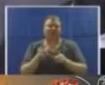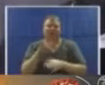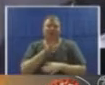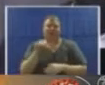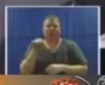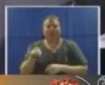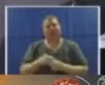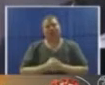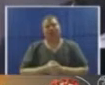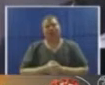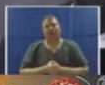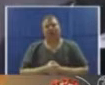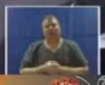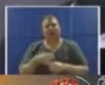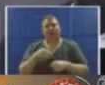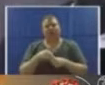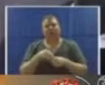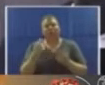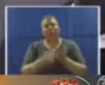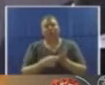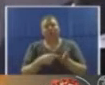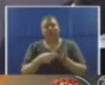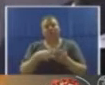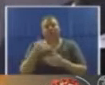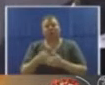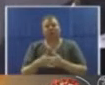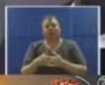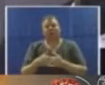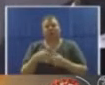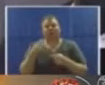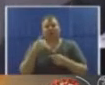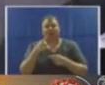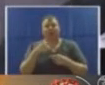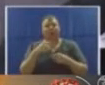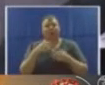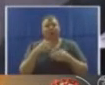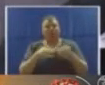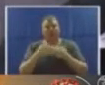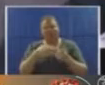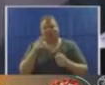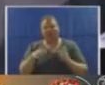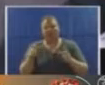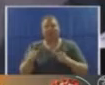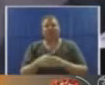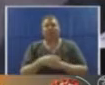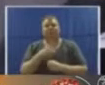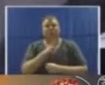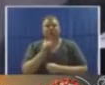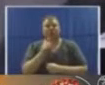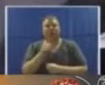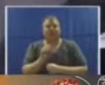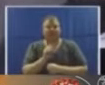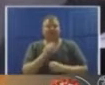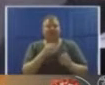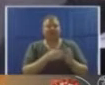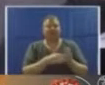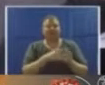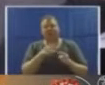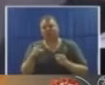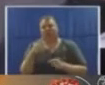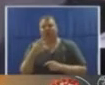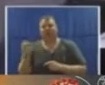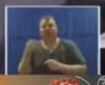the costs of the project for the artisans escalate from 260 million to 800 million,